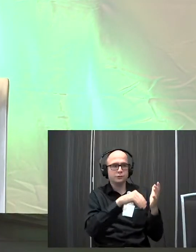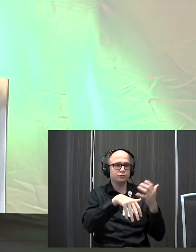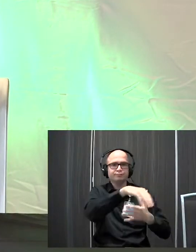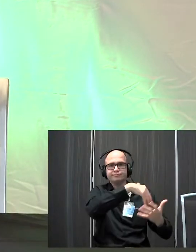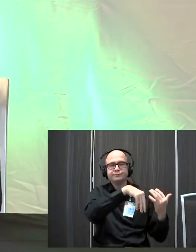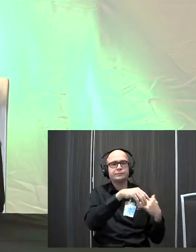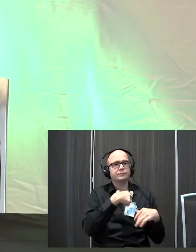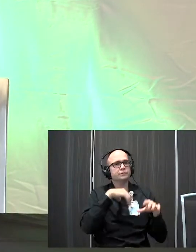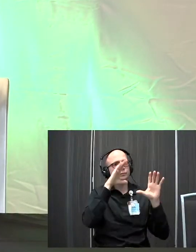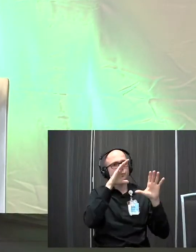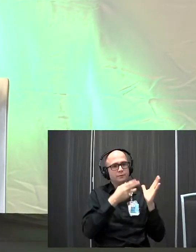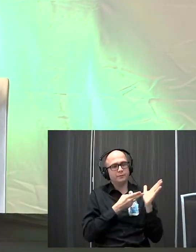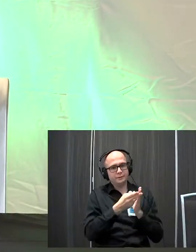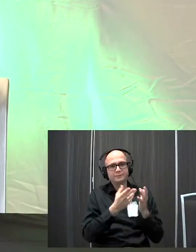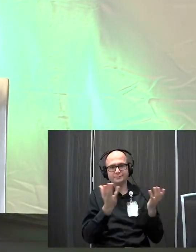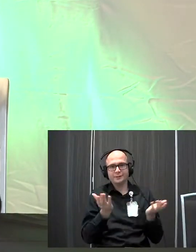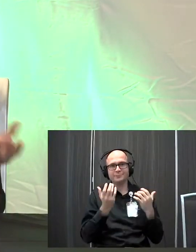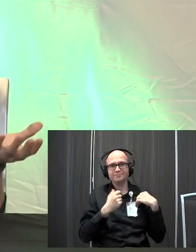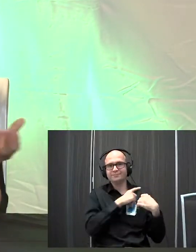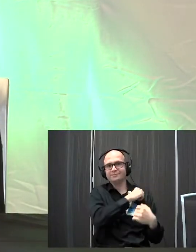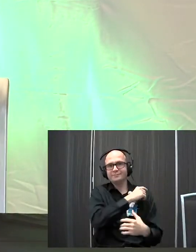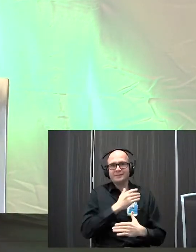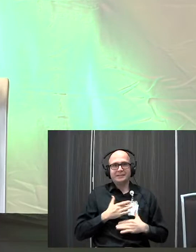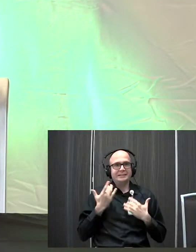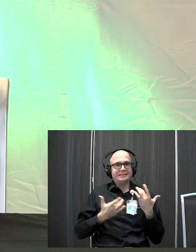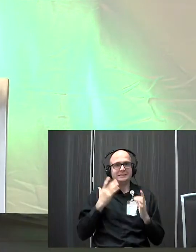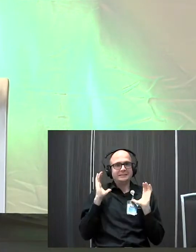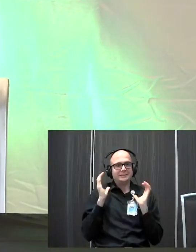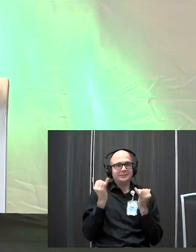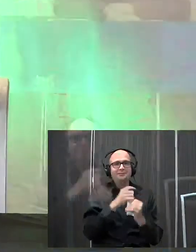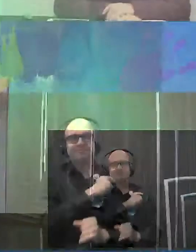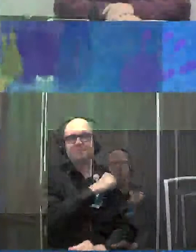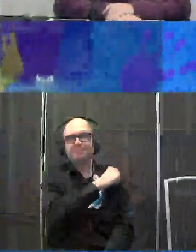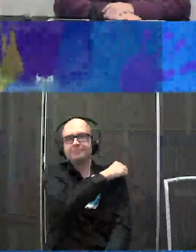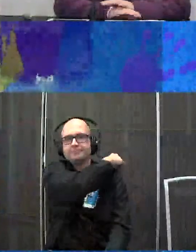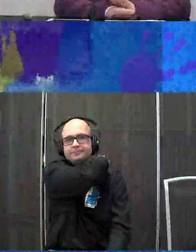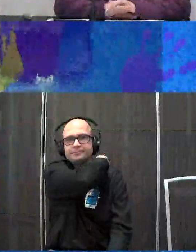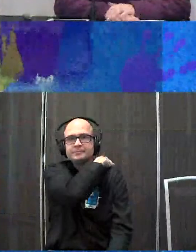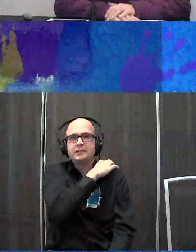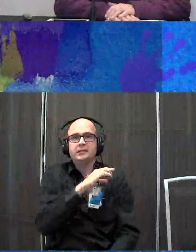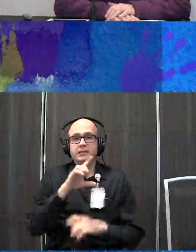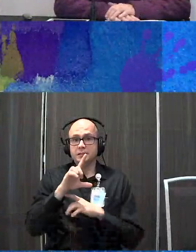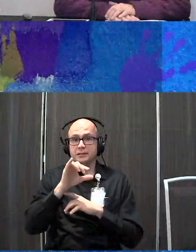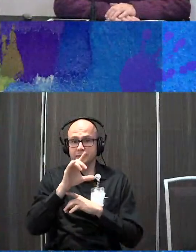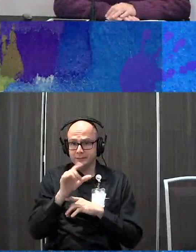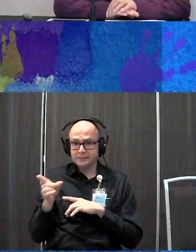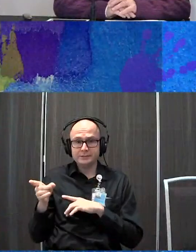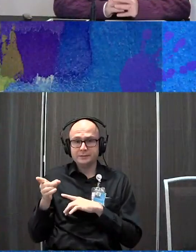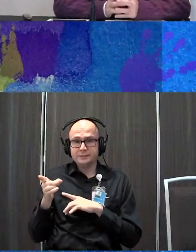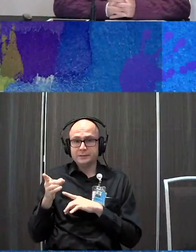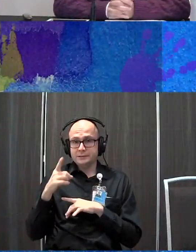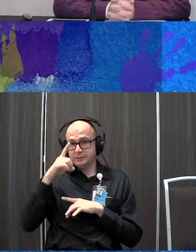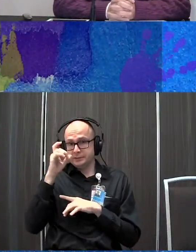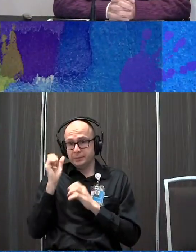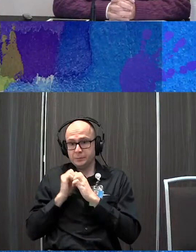So I'm really honored to be part of this panel. I'm really excited to have this conversation today. Yeah, and Lily spent some time this last summer